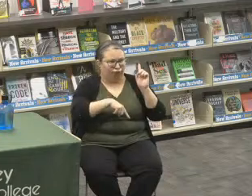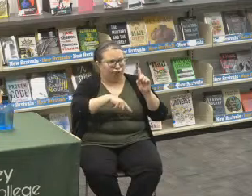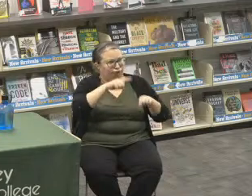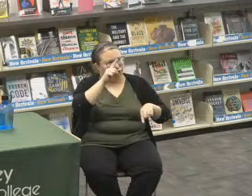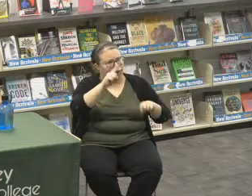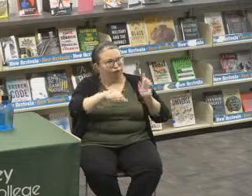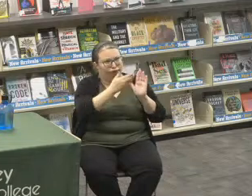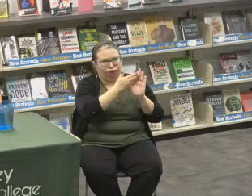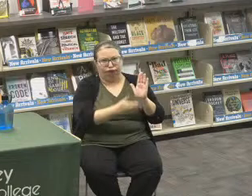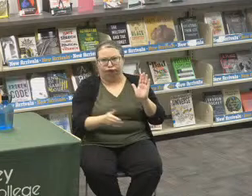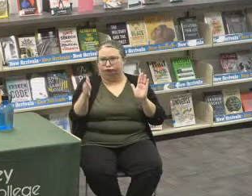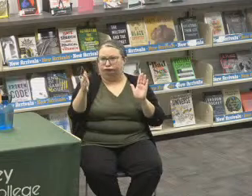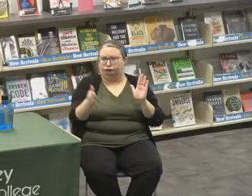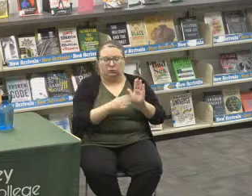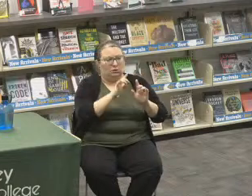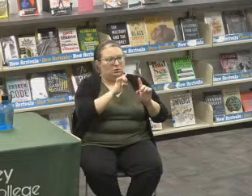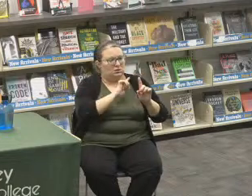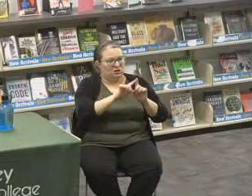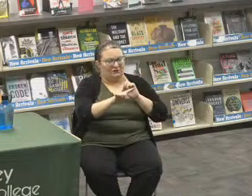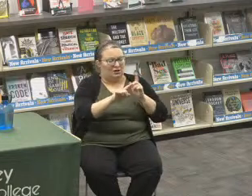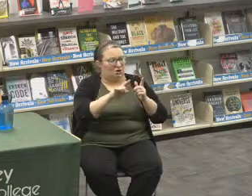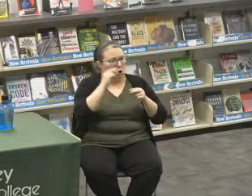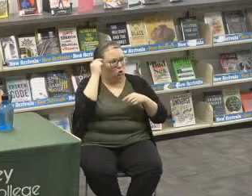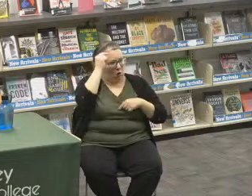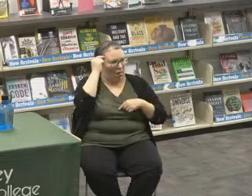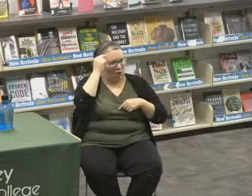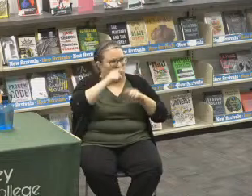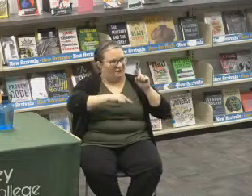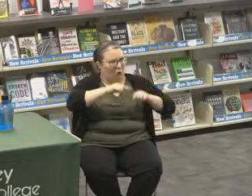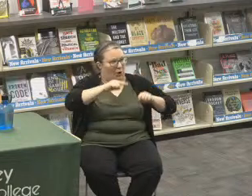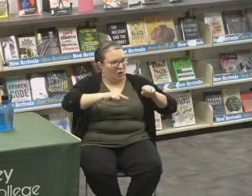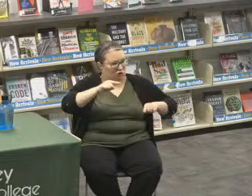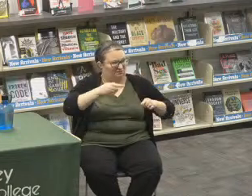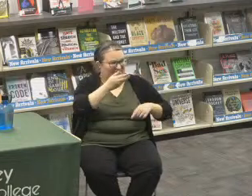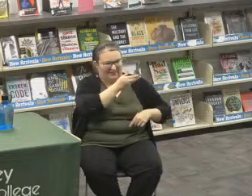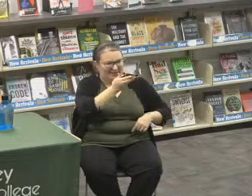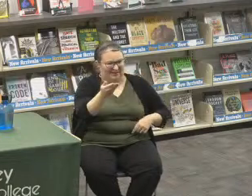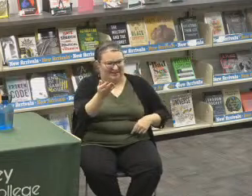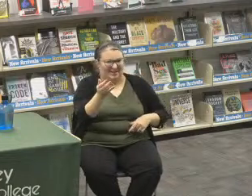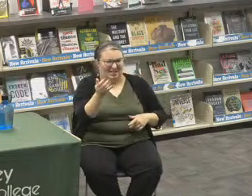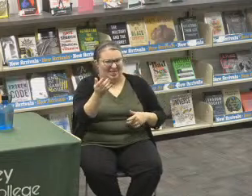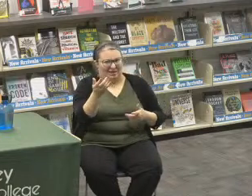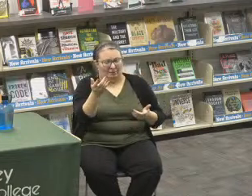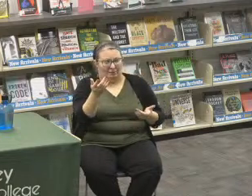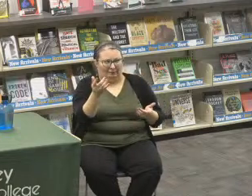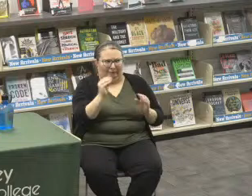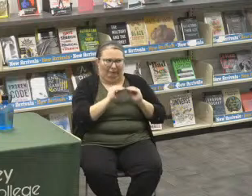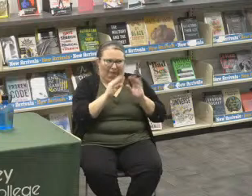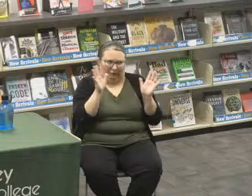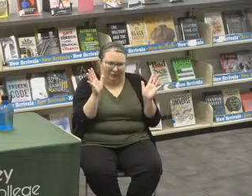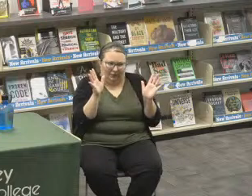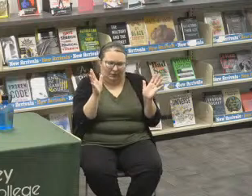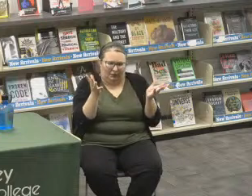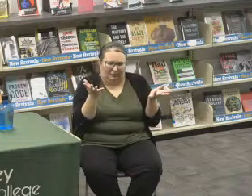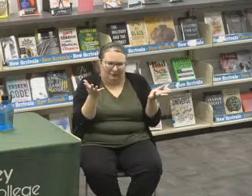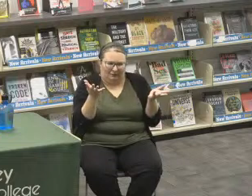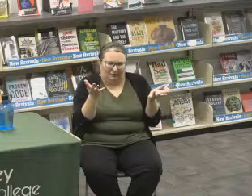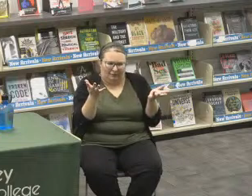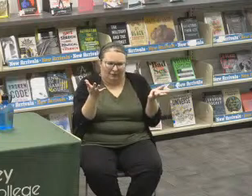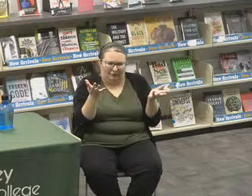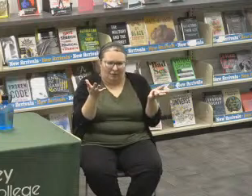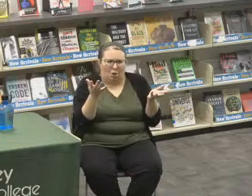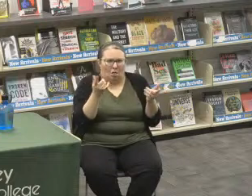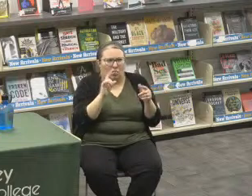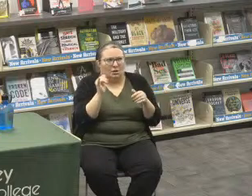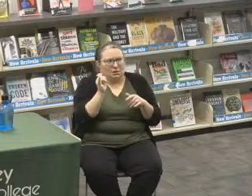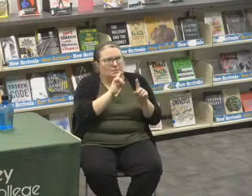range of variation neurologically that exists, which is kind of like a little bit of no-duh, right? Like just like there's a wide range of people